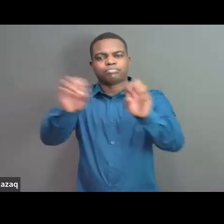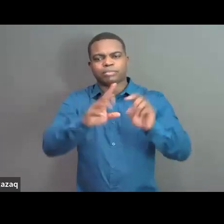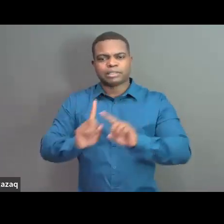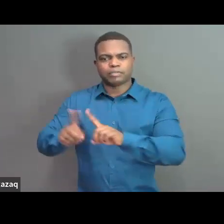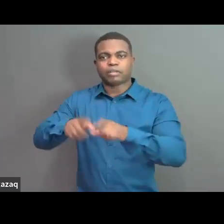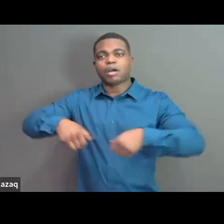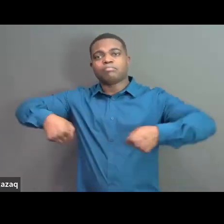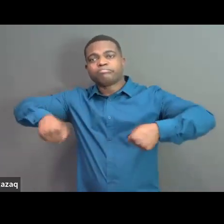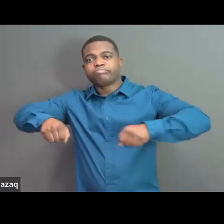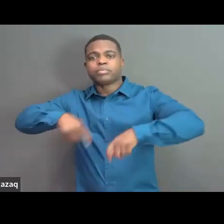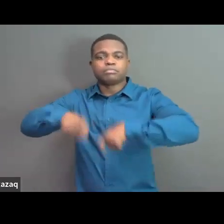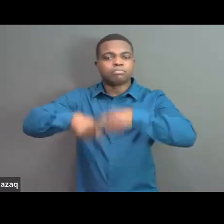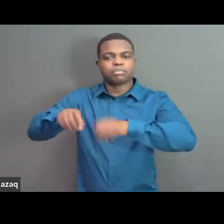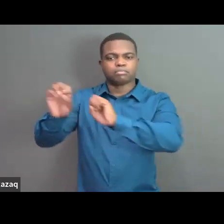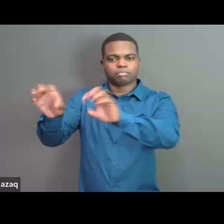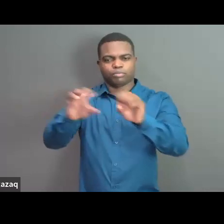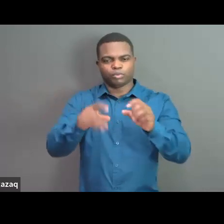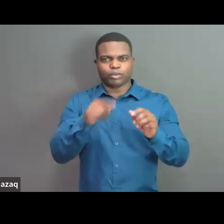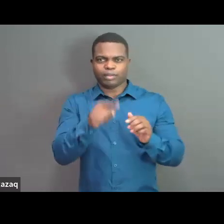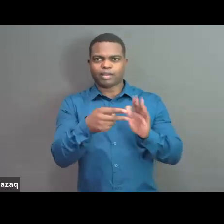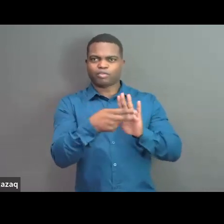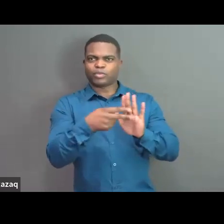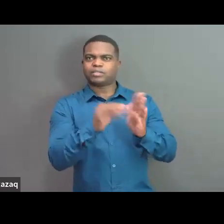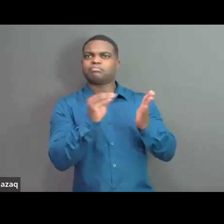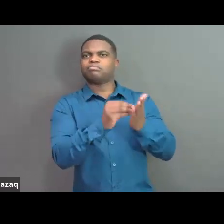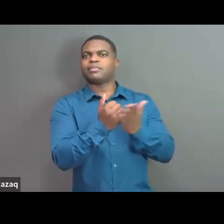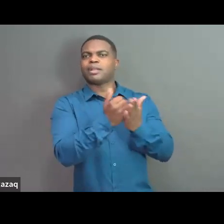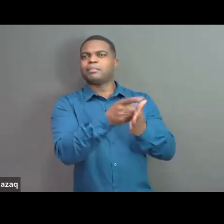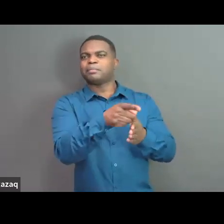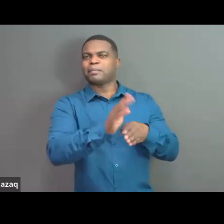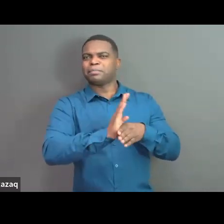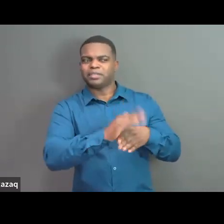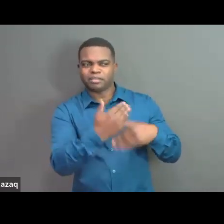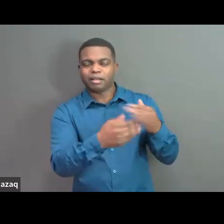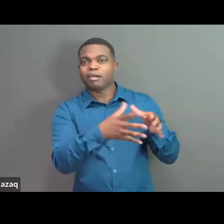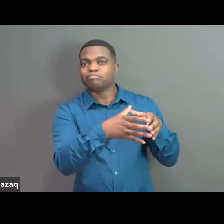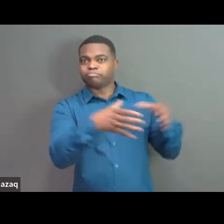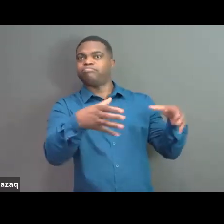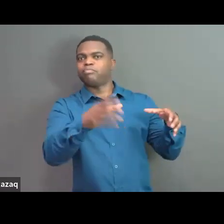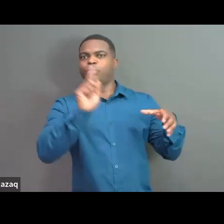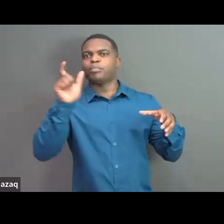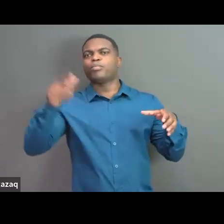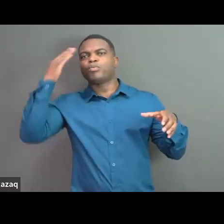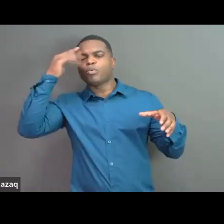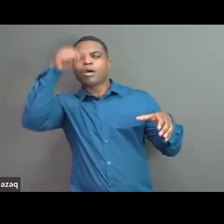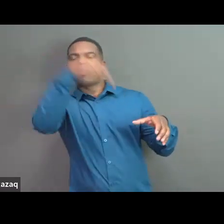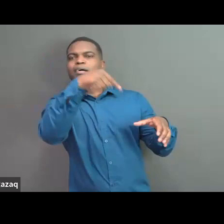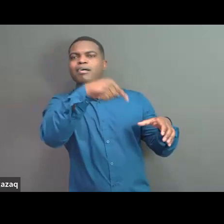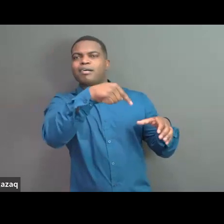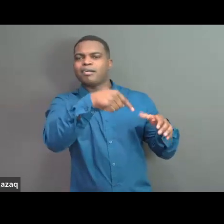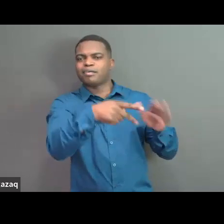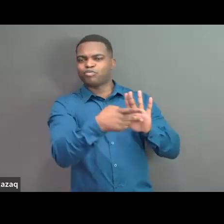of doing business, buying or selling. So if you do not have an address, you are